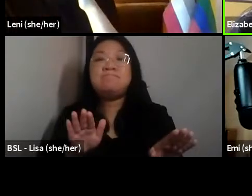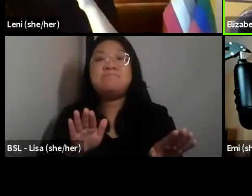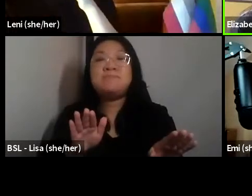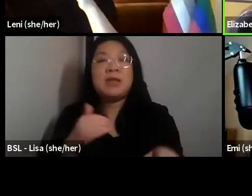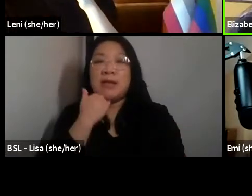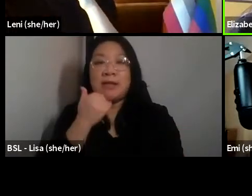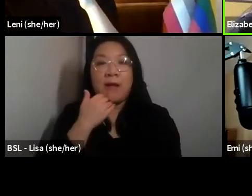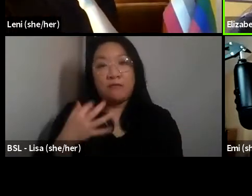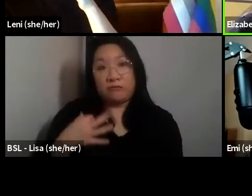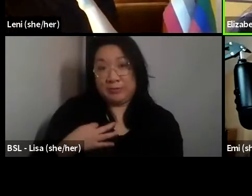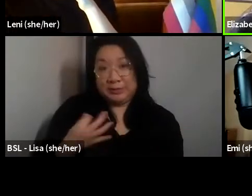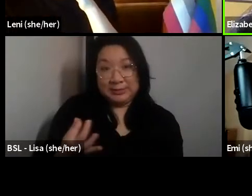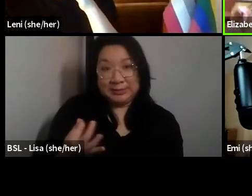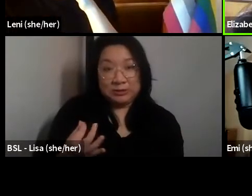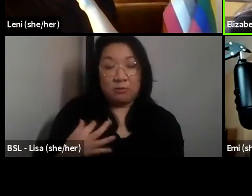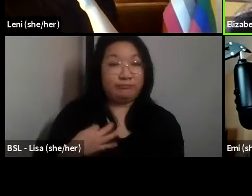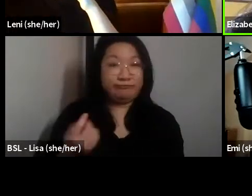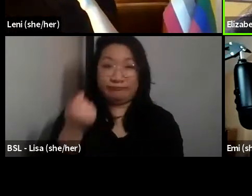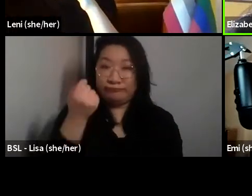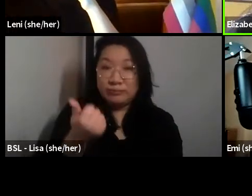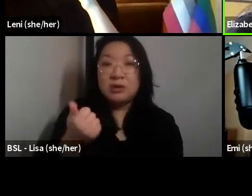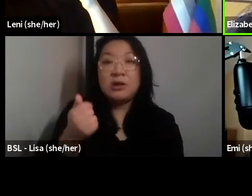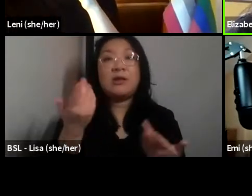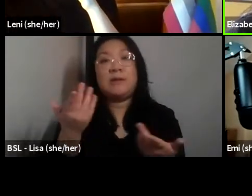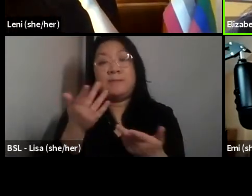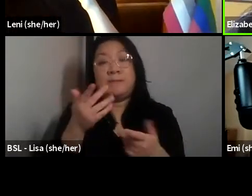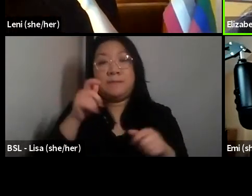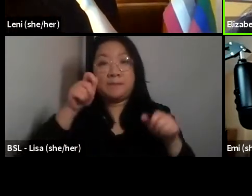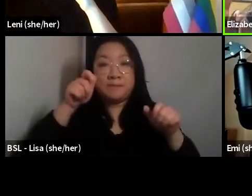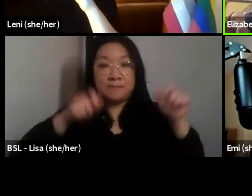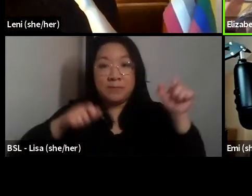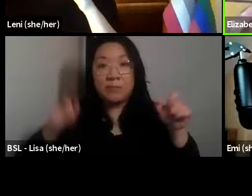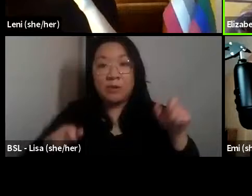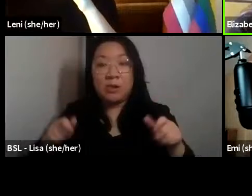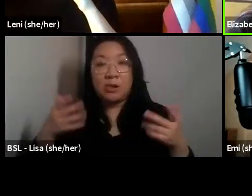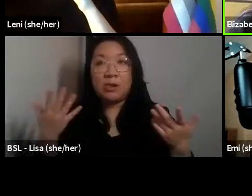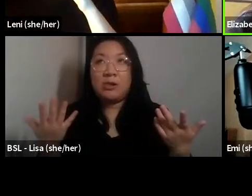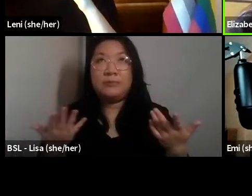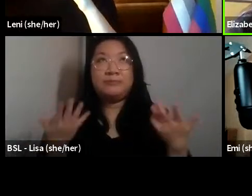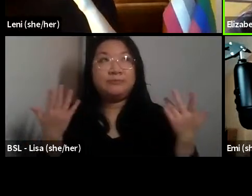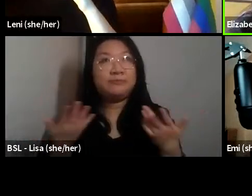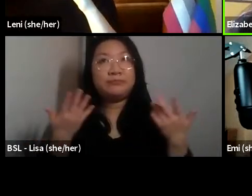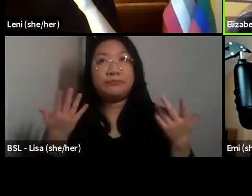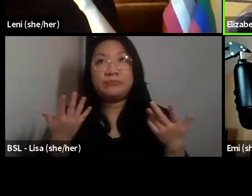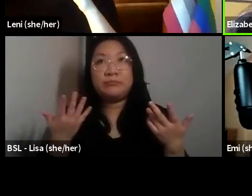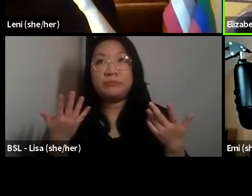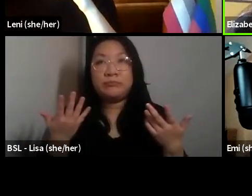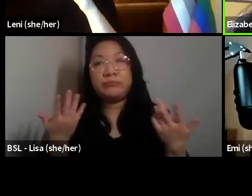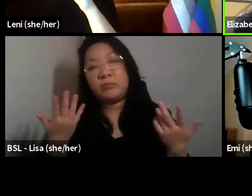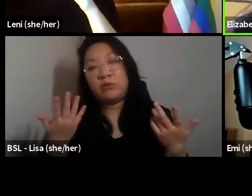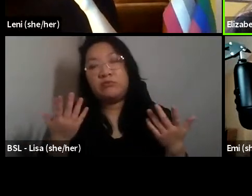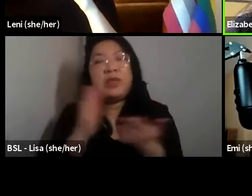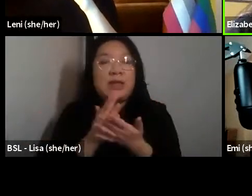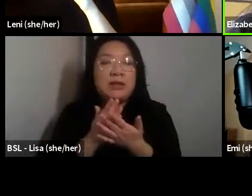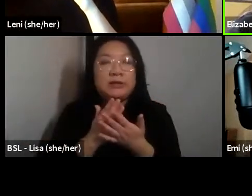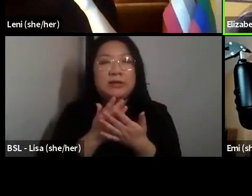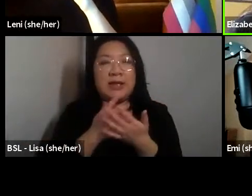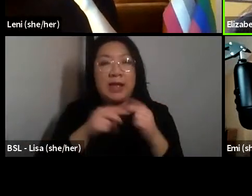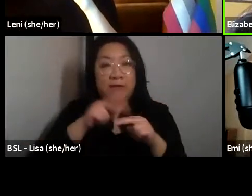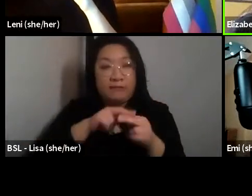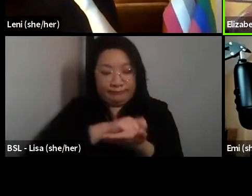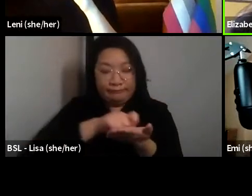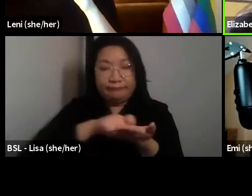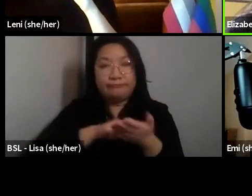think people want to jump on everything they see. It's much more visible when somebody writes an ace character